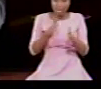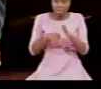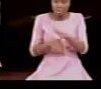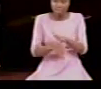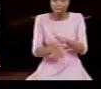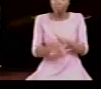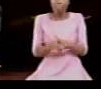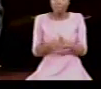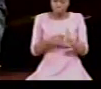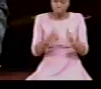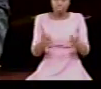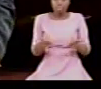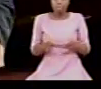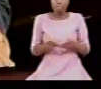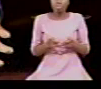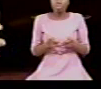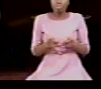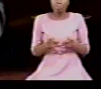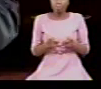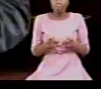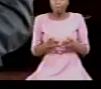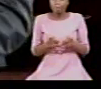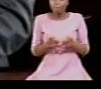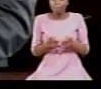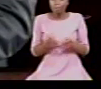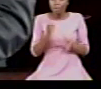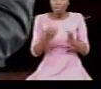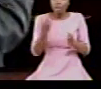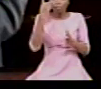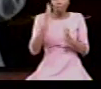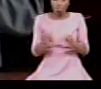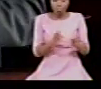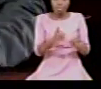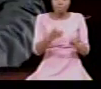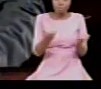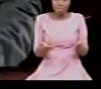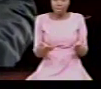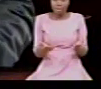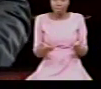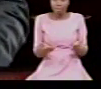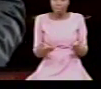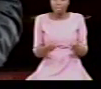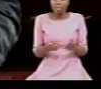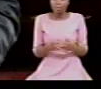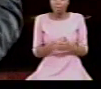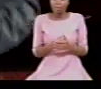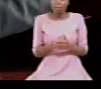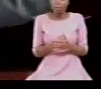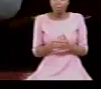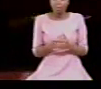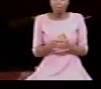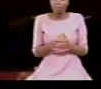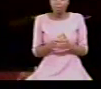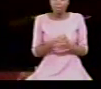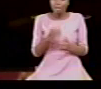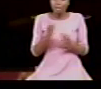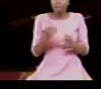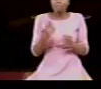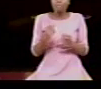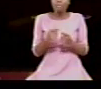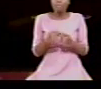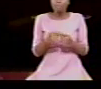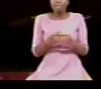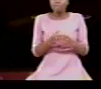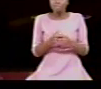pulpit. If God doesn't put you there, the world will destroy you. When God puts you on the